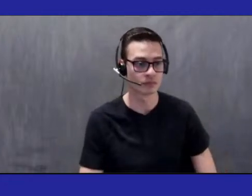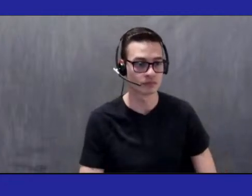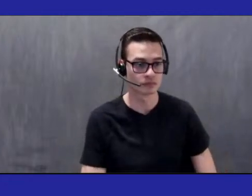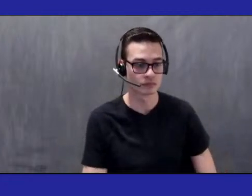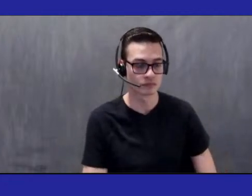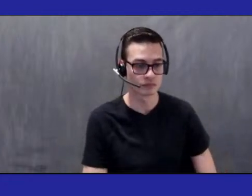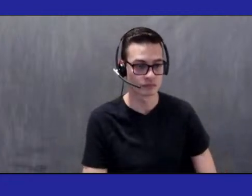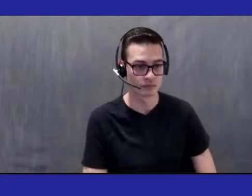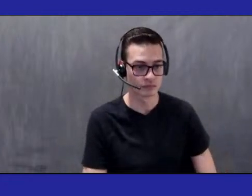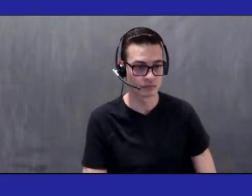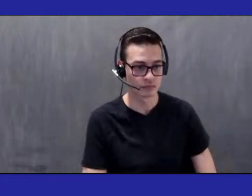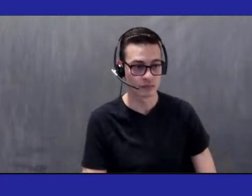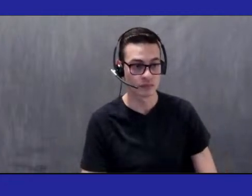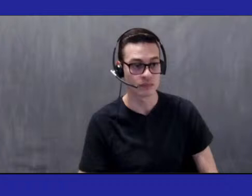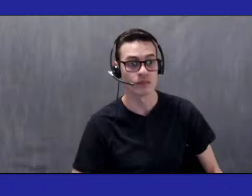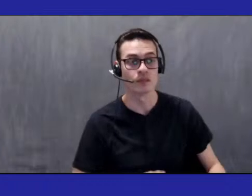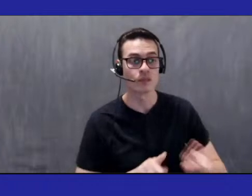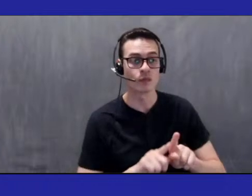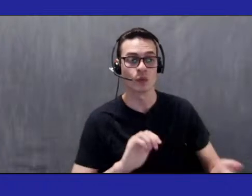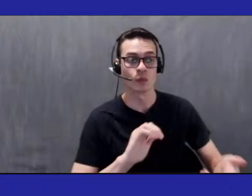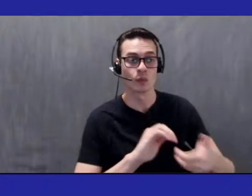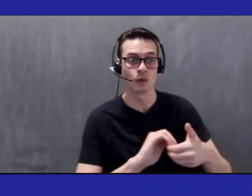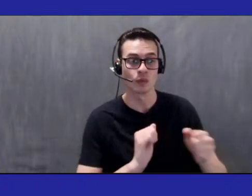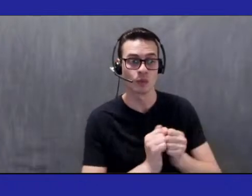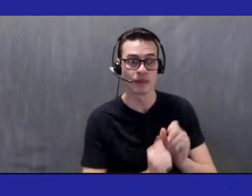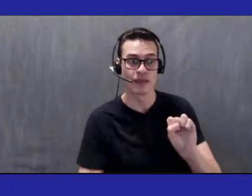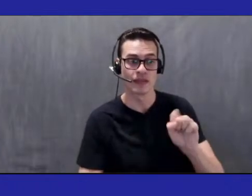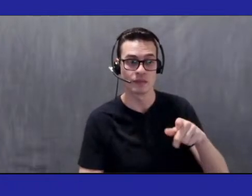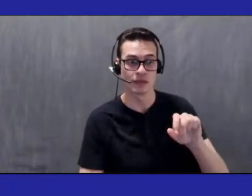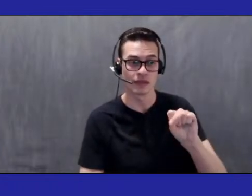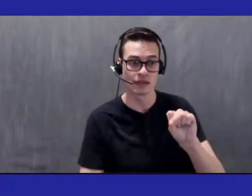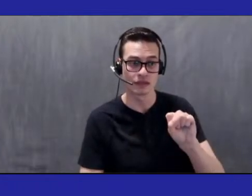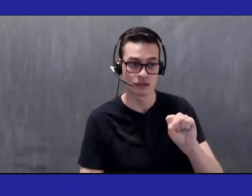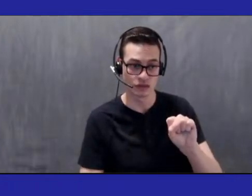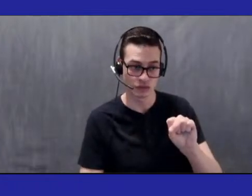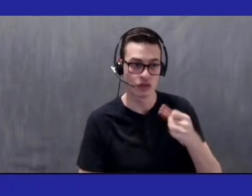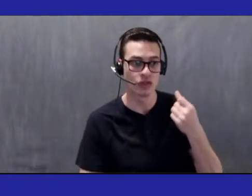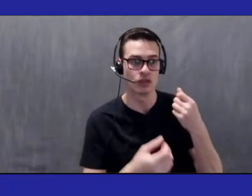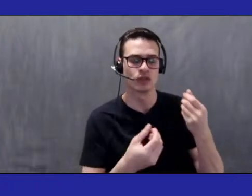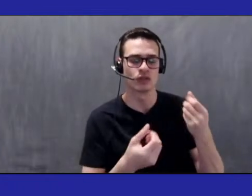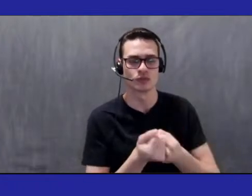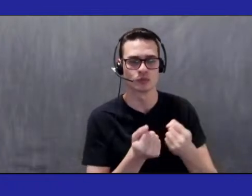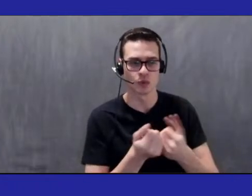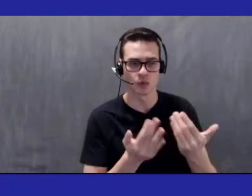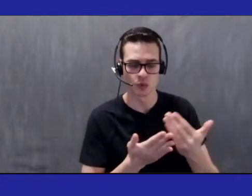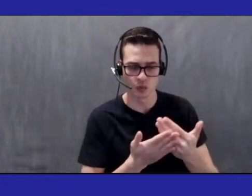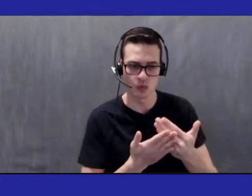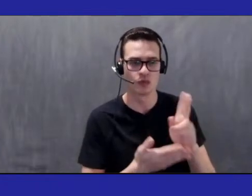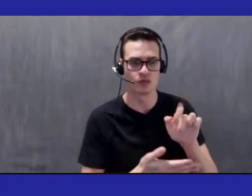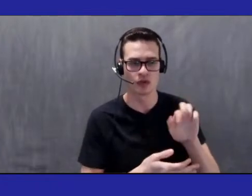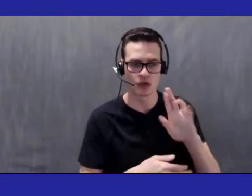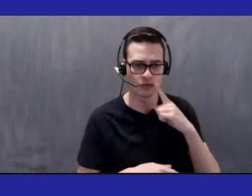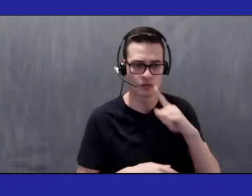with SBS to support a new vendor, gaining MWBE certification for COVID test kits of $40 million.